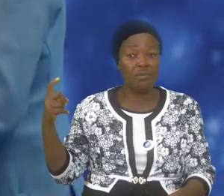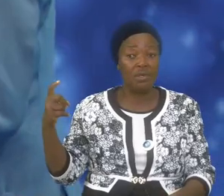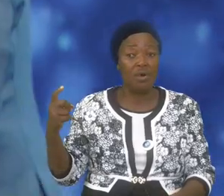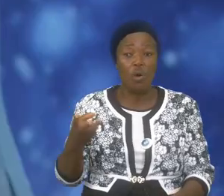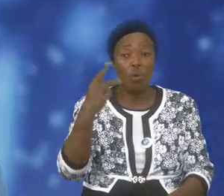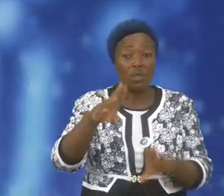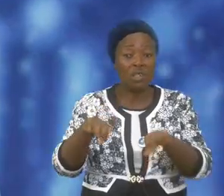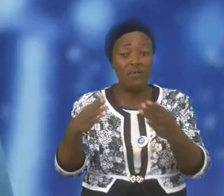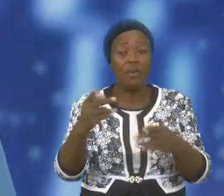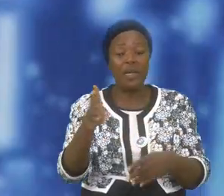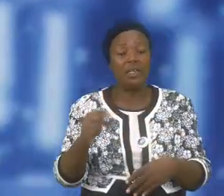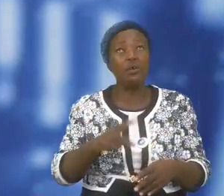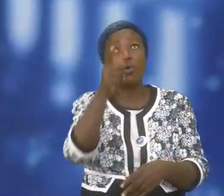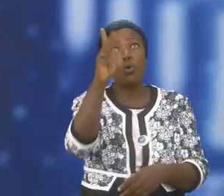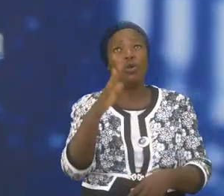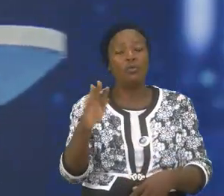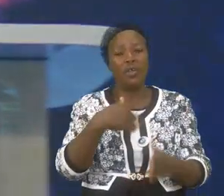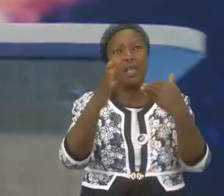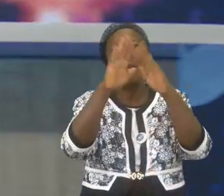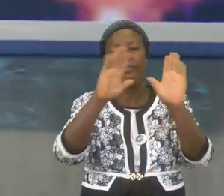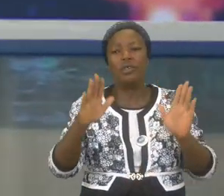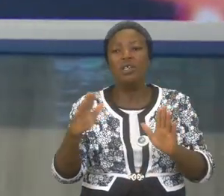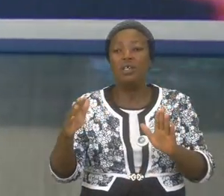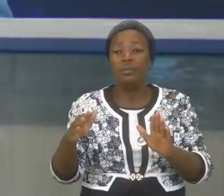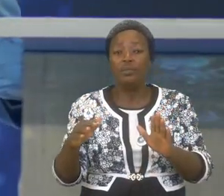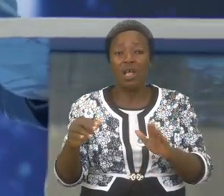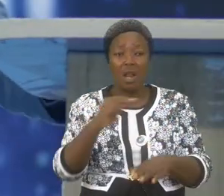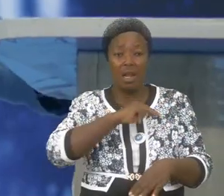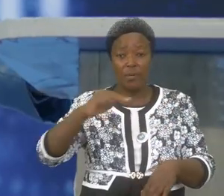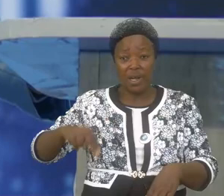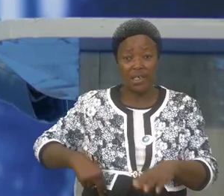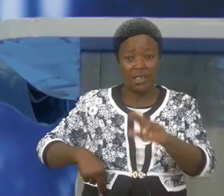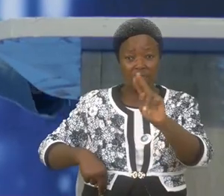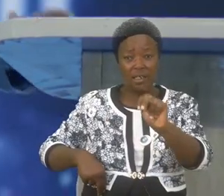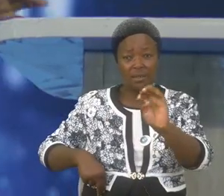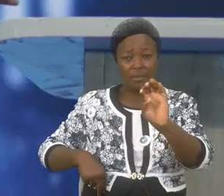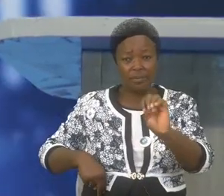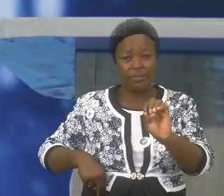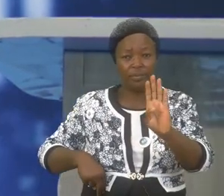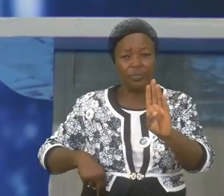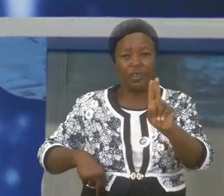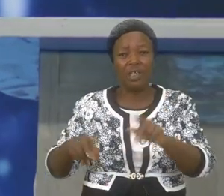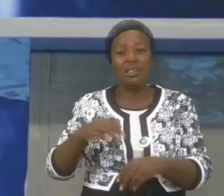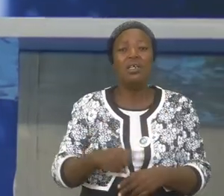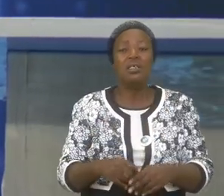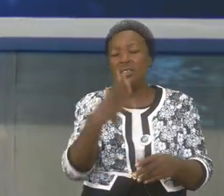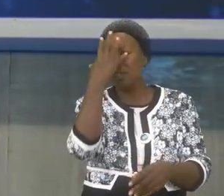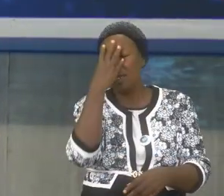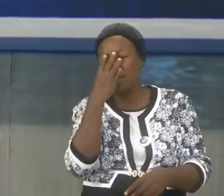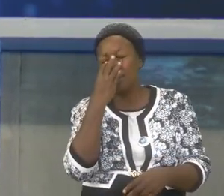Nebuchadnezzar slept in the night. Before he slept, he had been thinking, what had